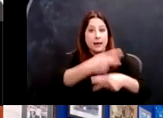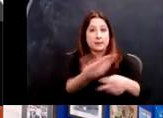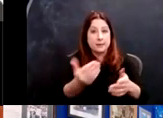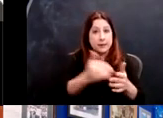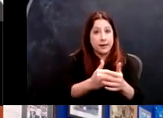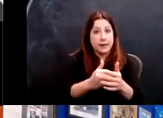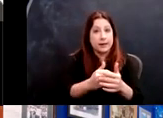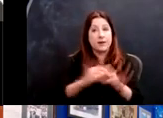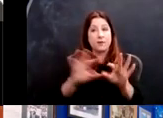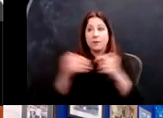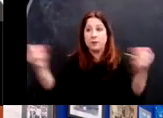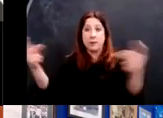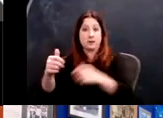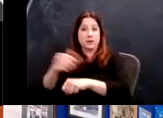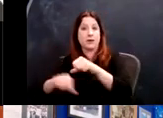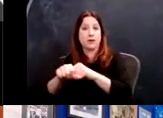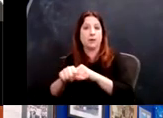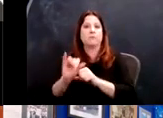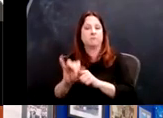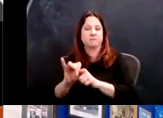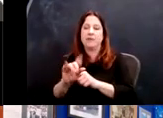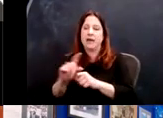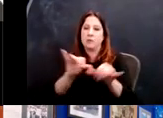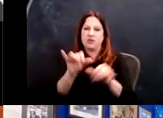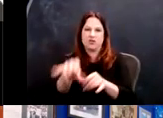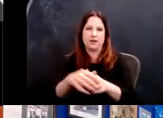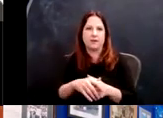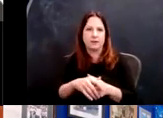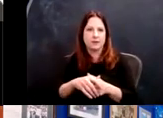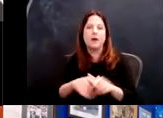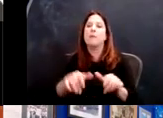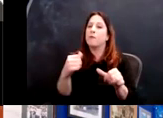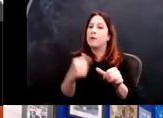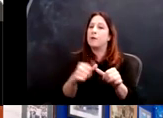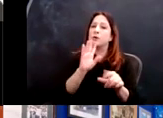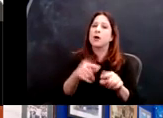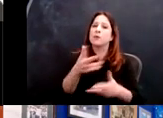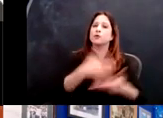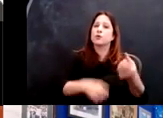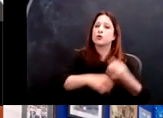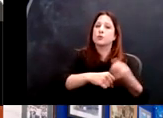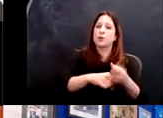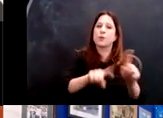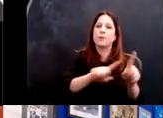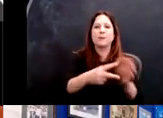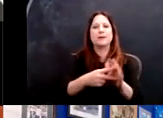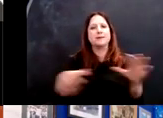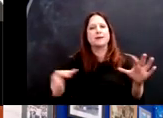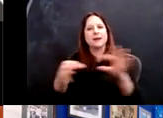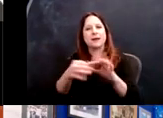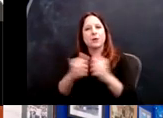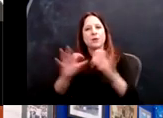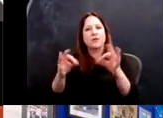members. So we oftentimes talk about social support, but this is different. This is family, right? This is connecting with your family again.